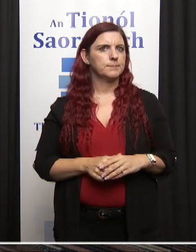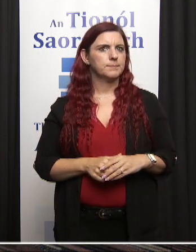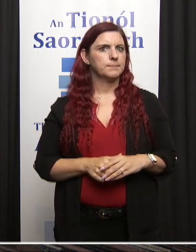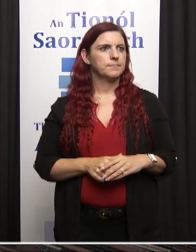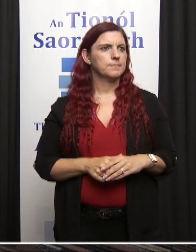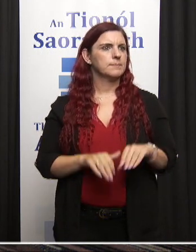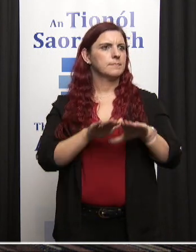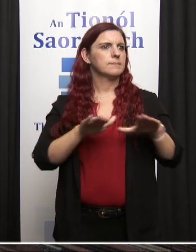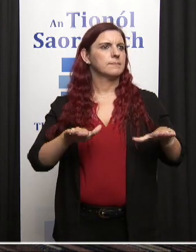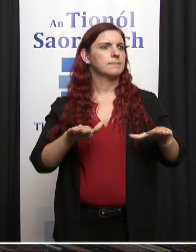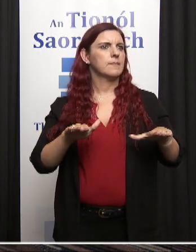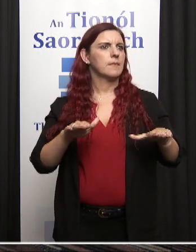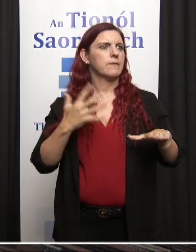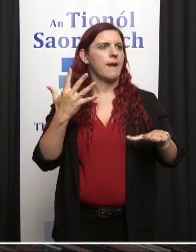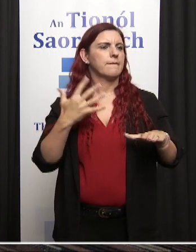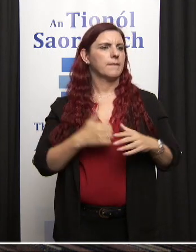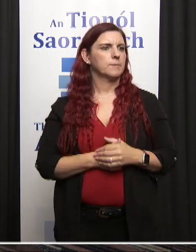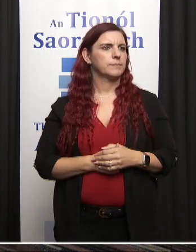Another question from table 5, please.